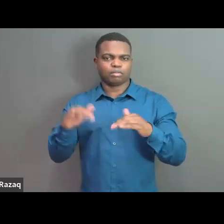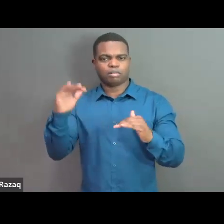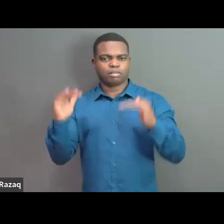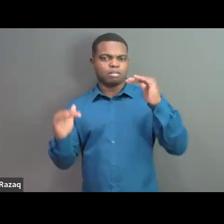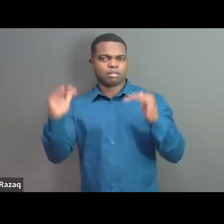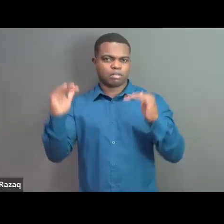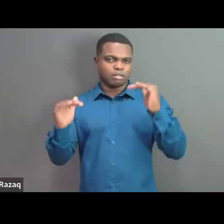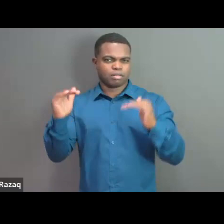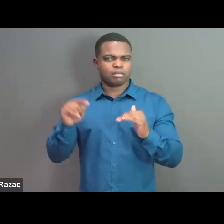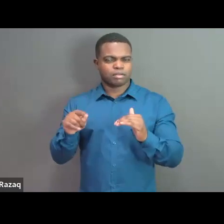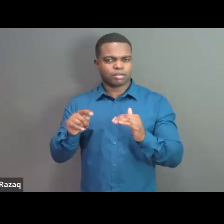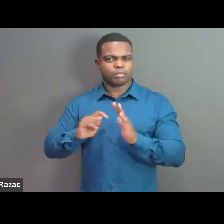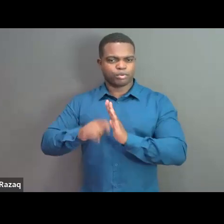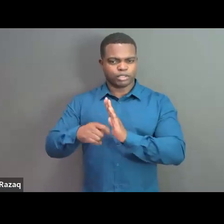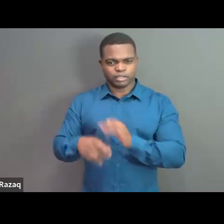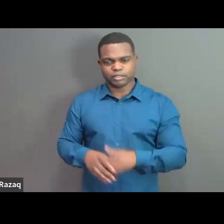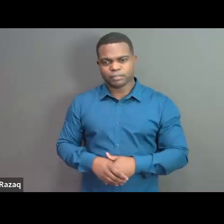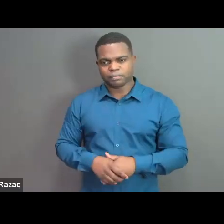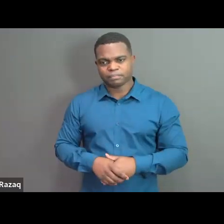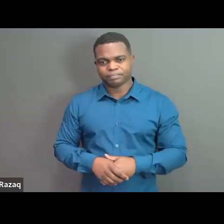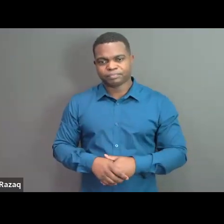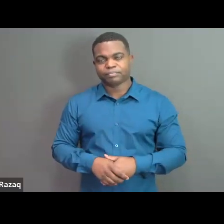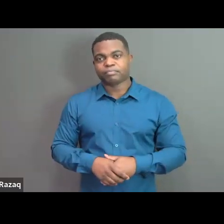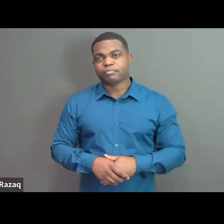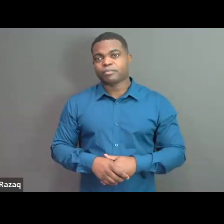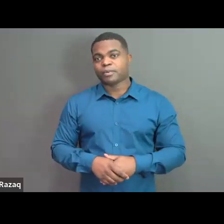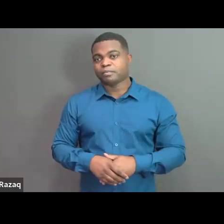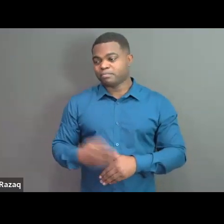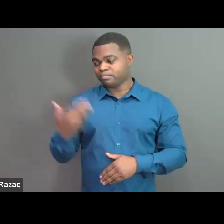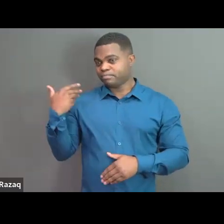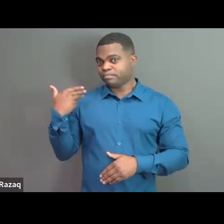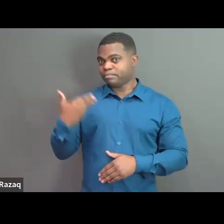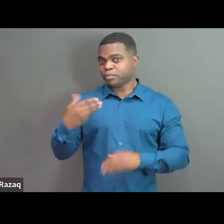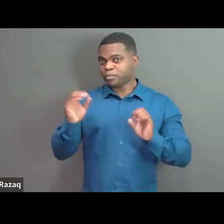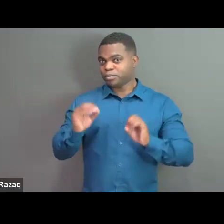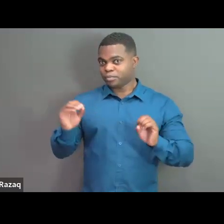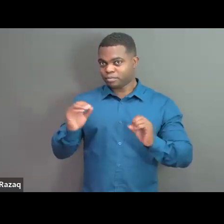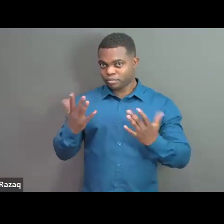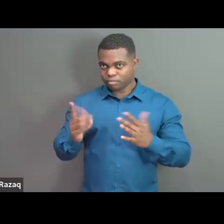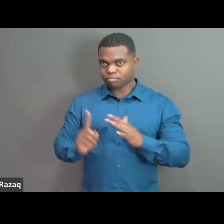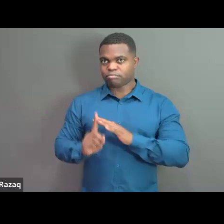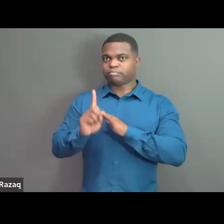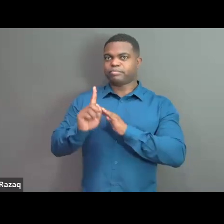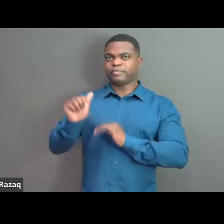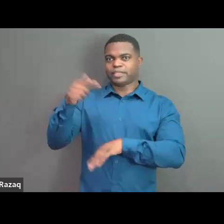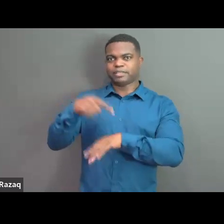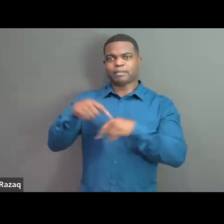Planet has partnered with Google to use their technology called